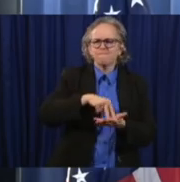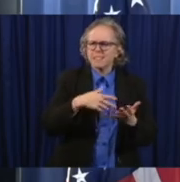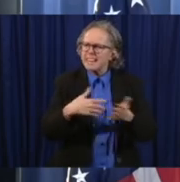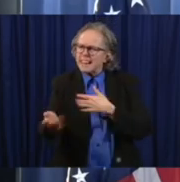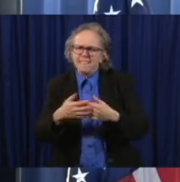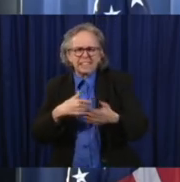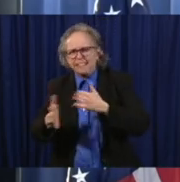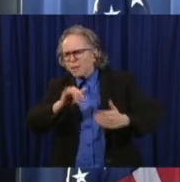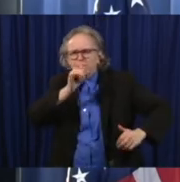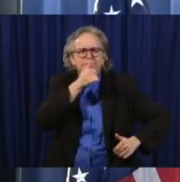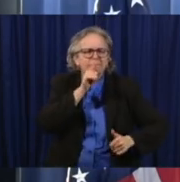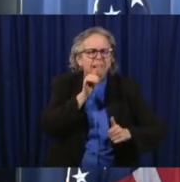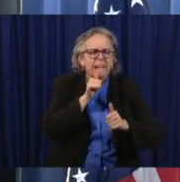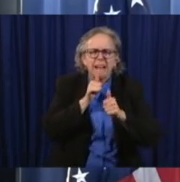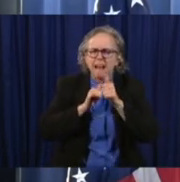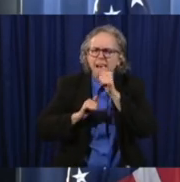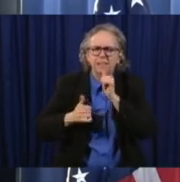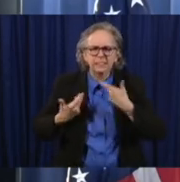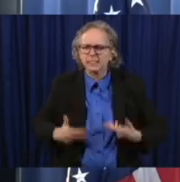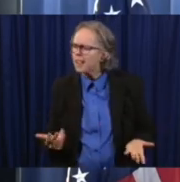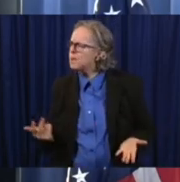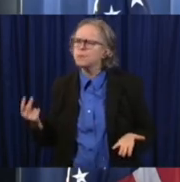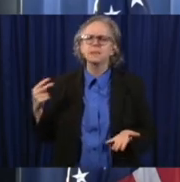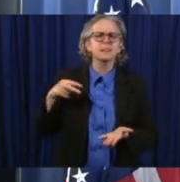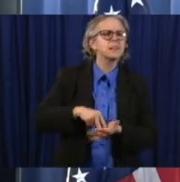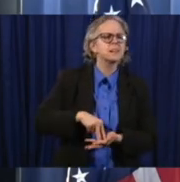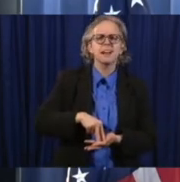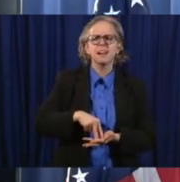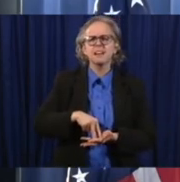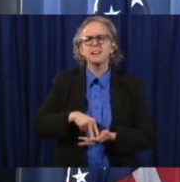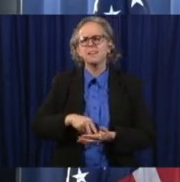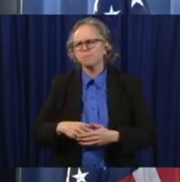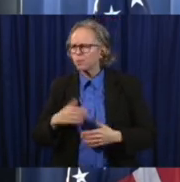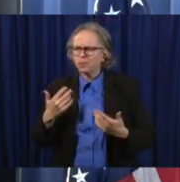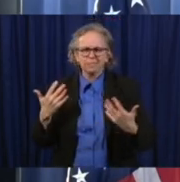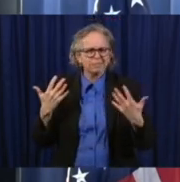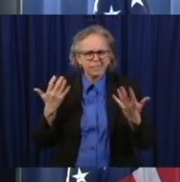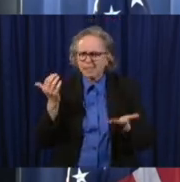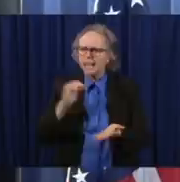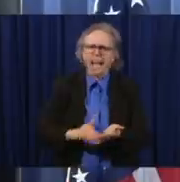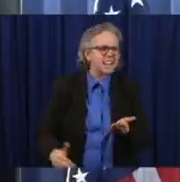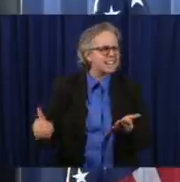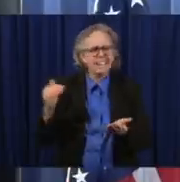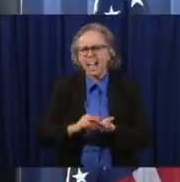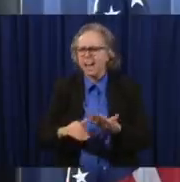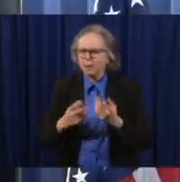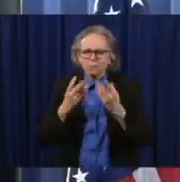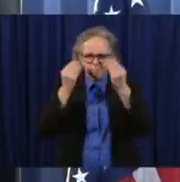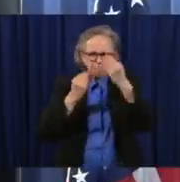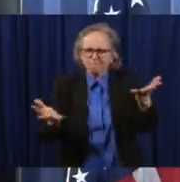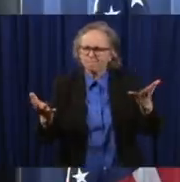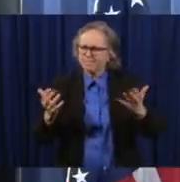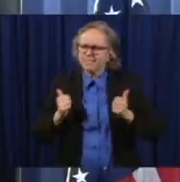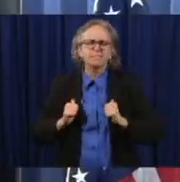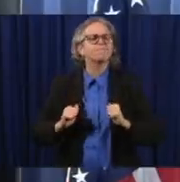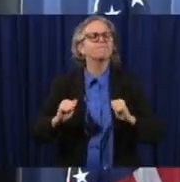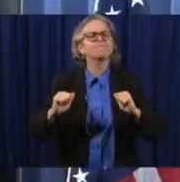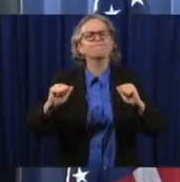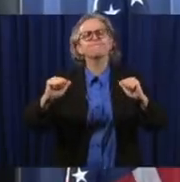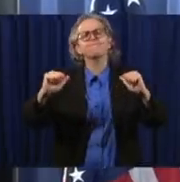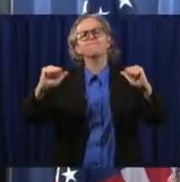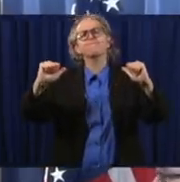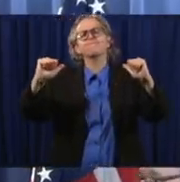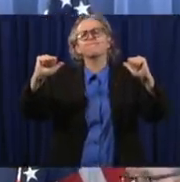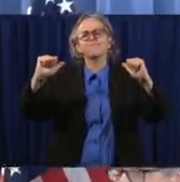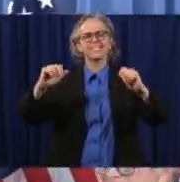the ache, we'll rise up. And we'll do it 1,000 times again.